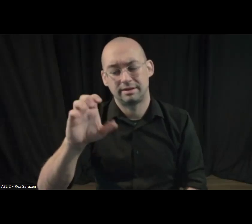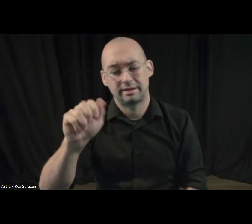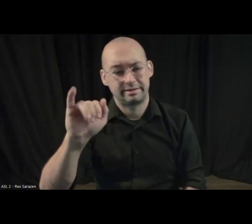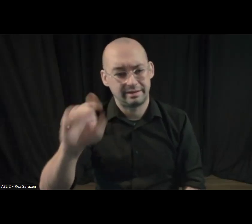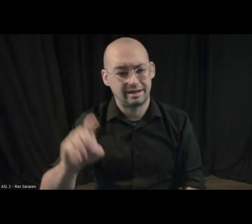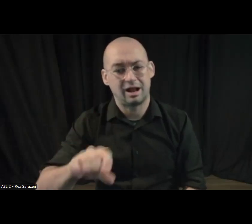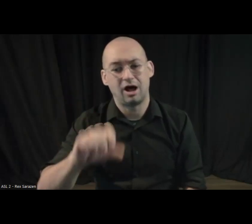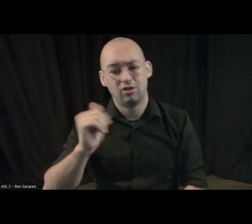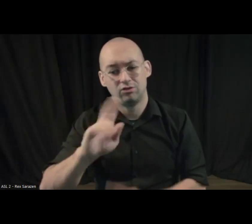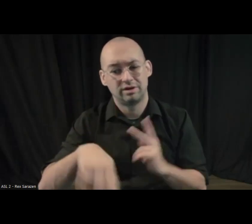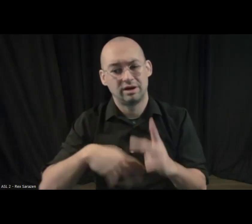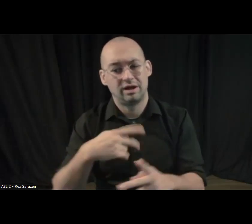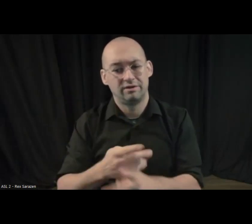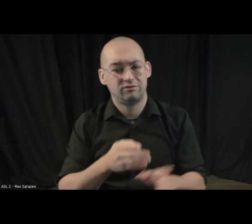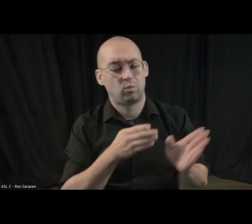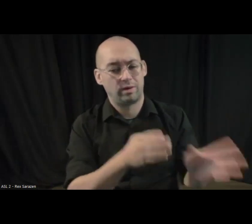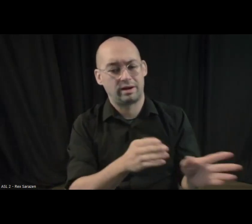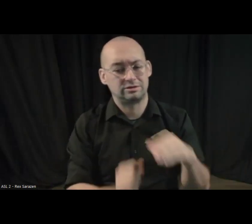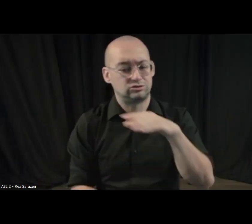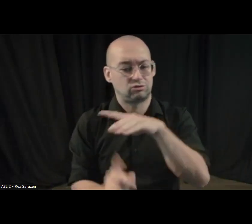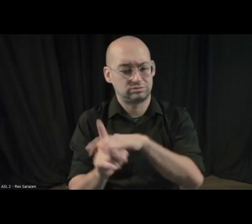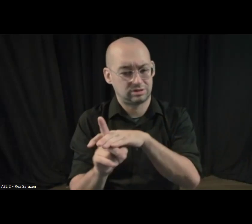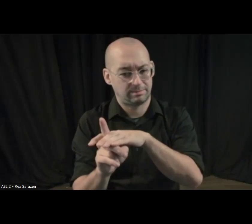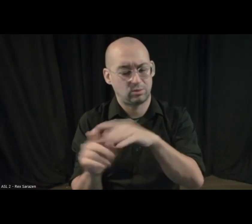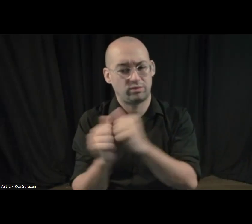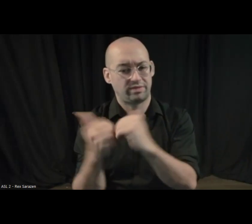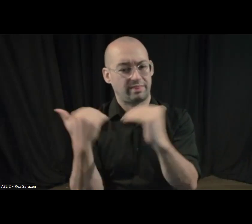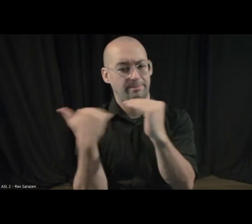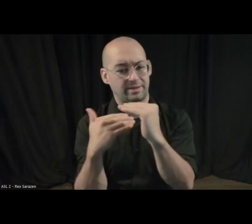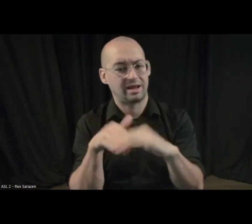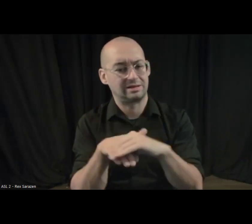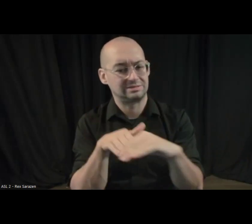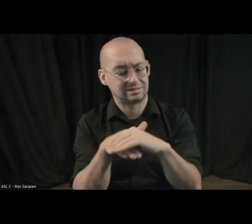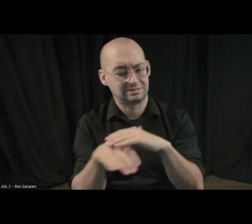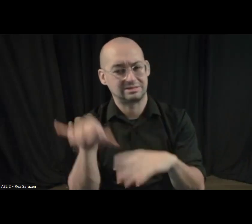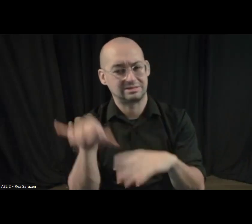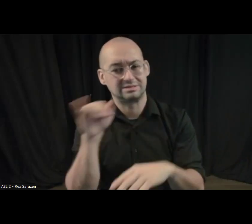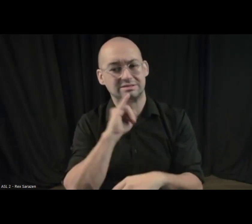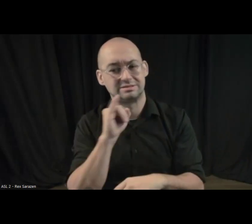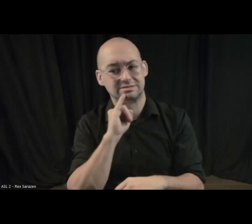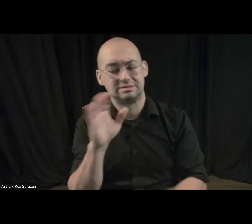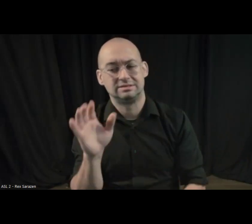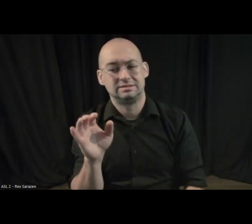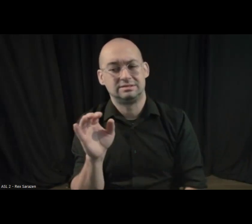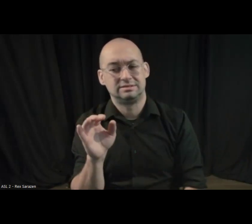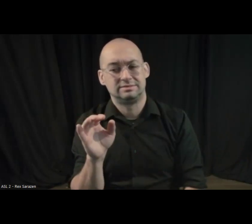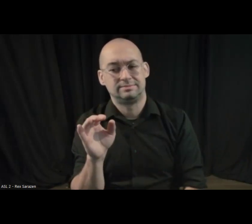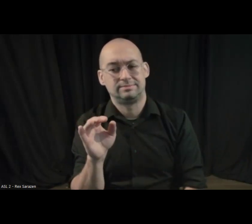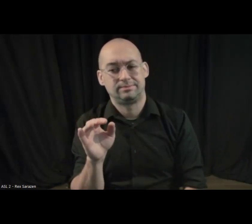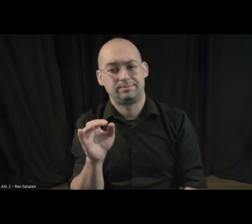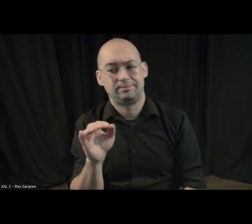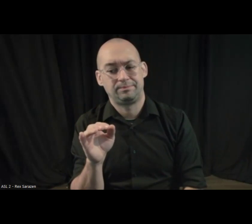sort of way this shows up in terms of restricting access is that they are trying